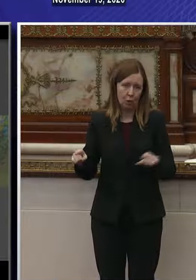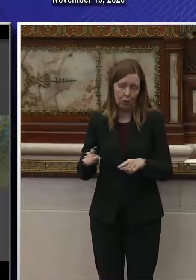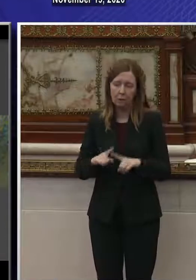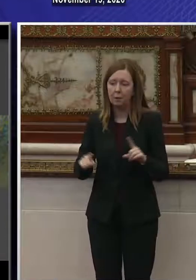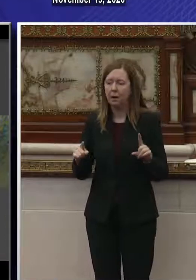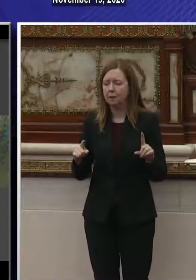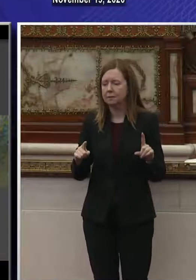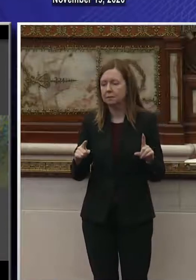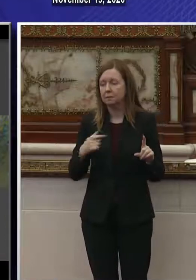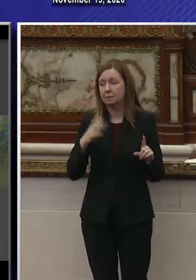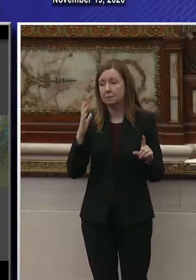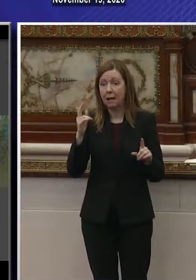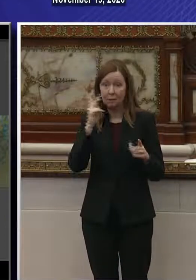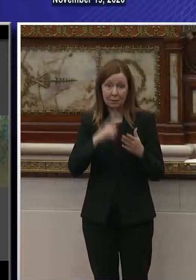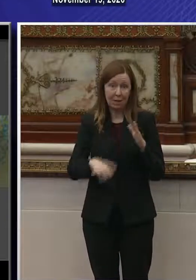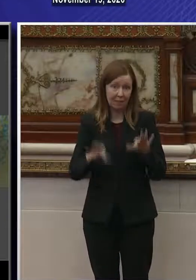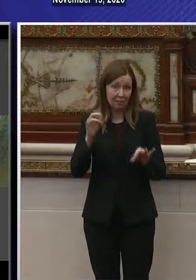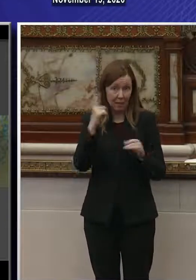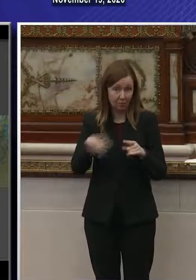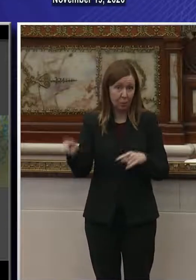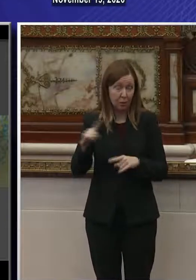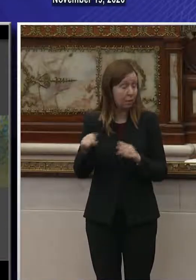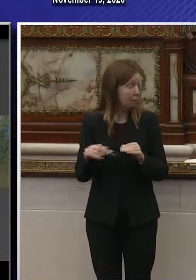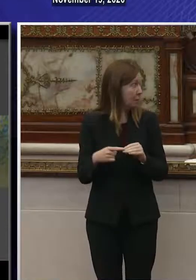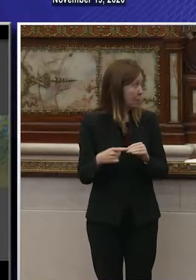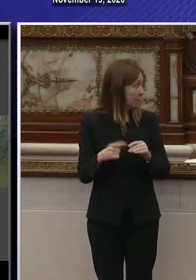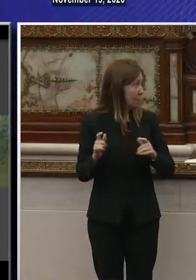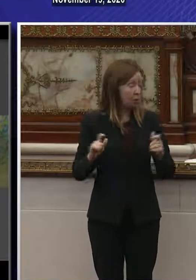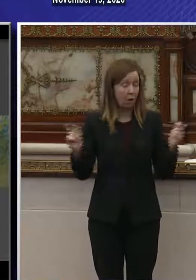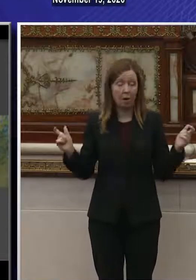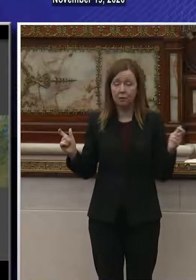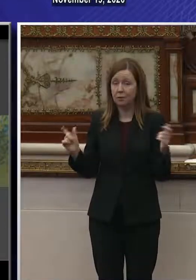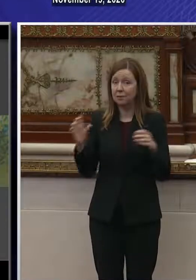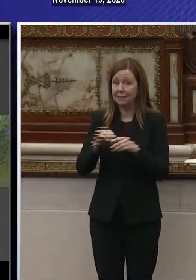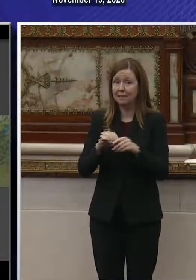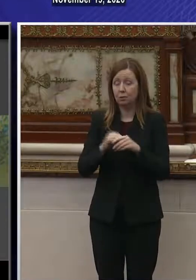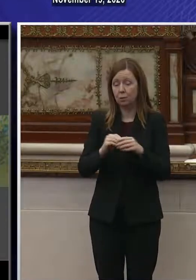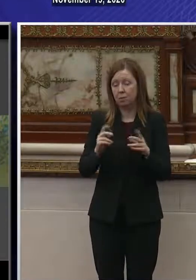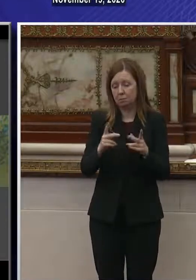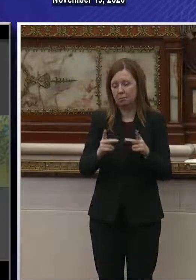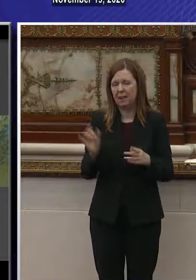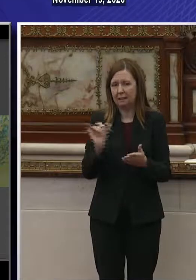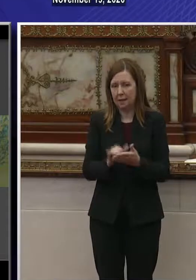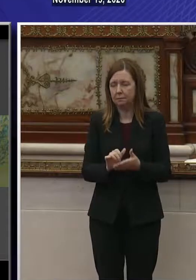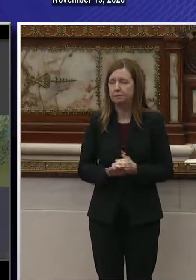I will see what I can find for you about large indoor venues like that.